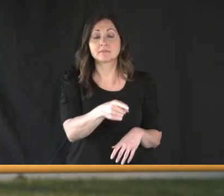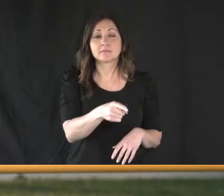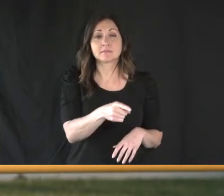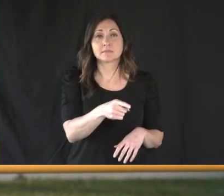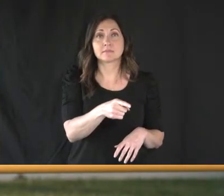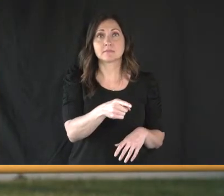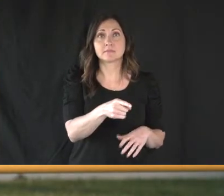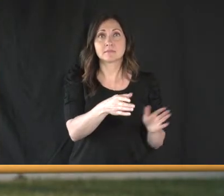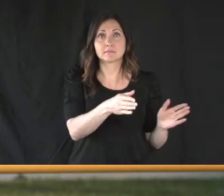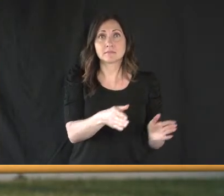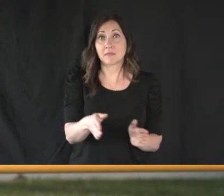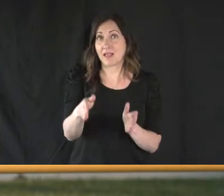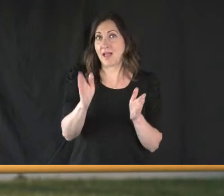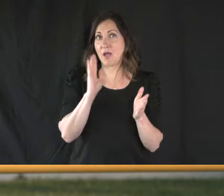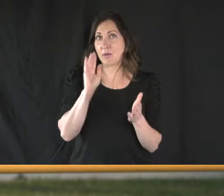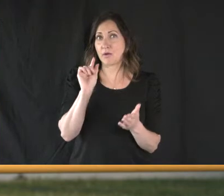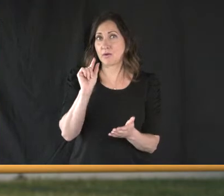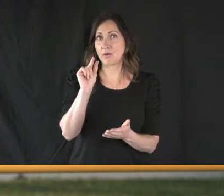for